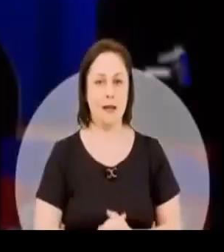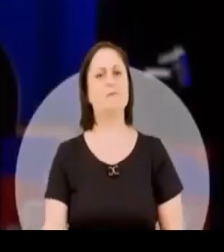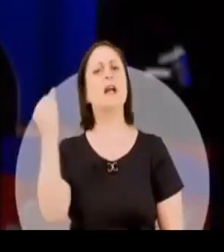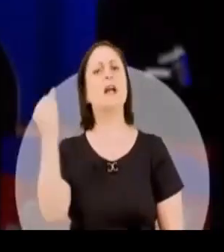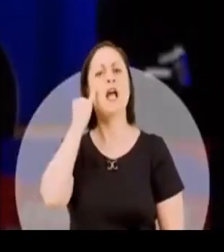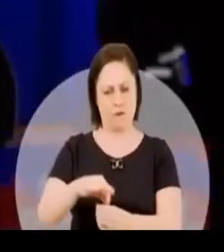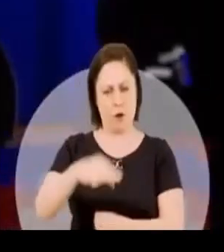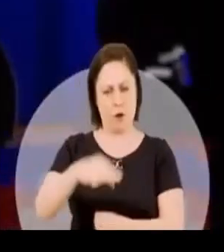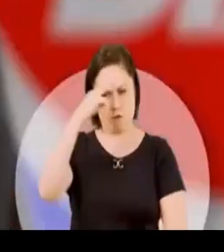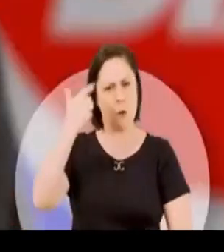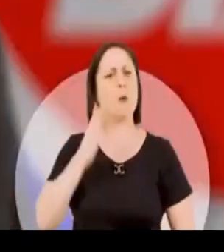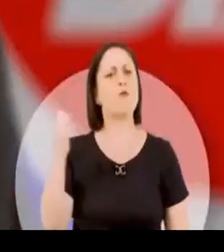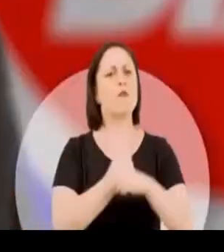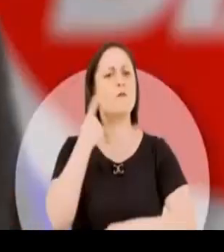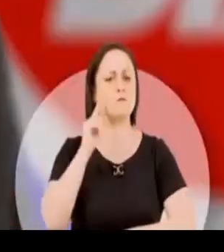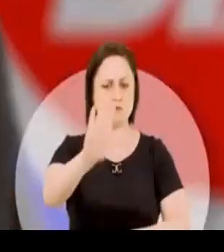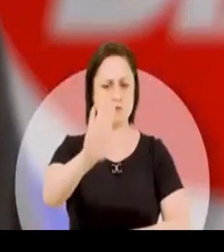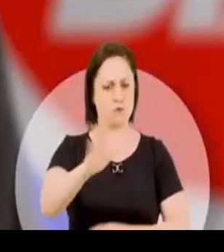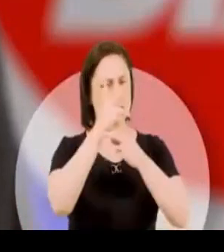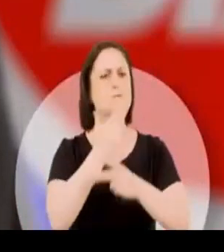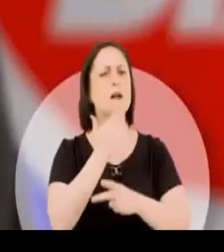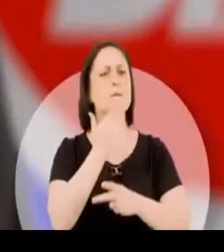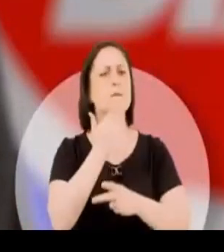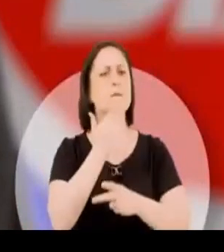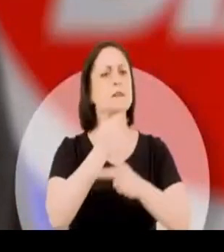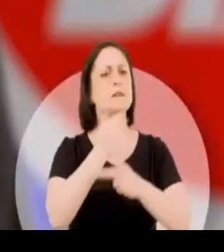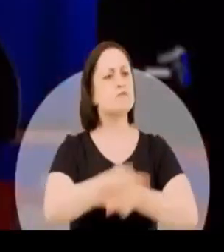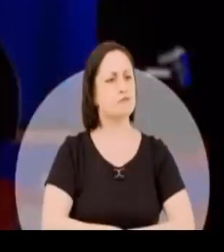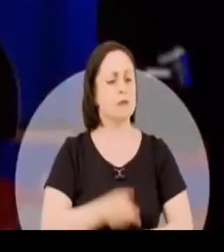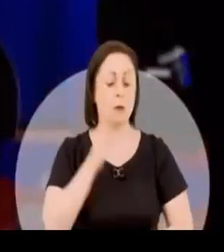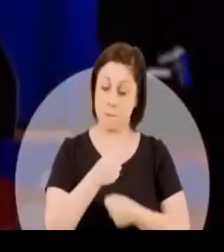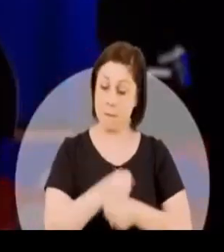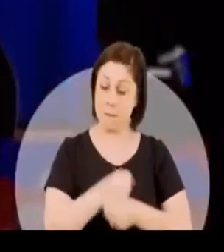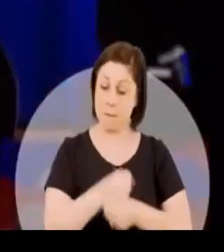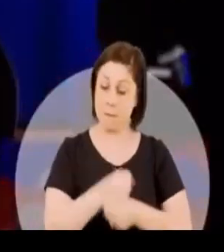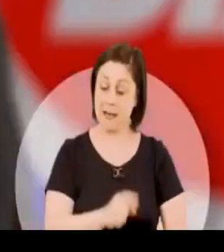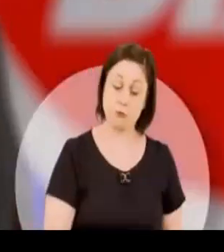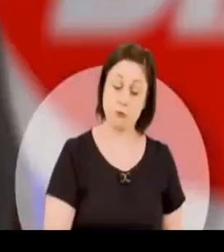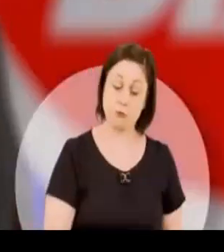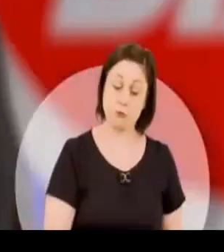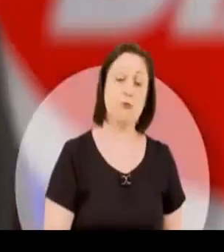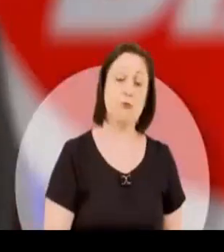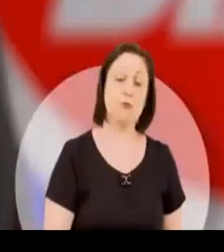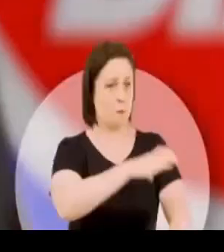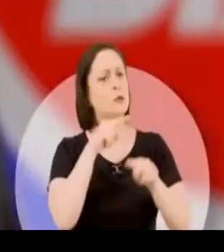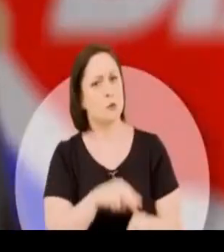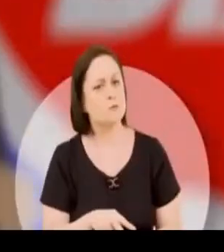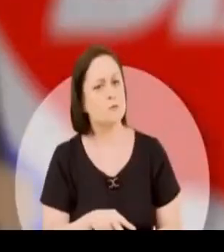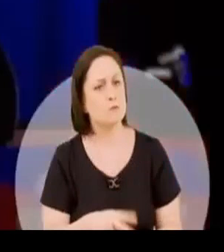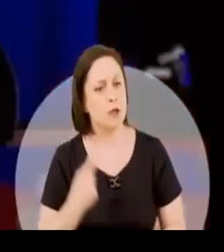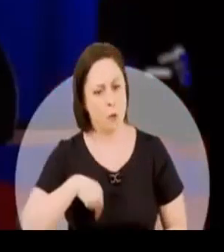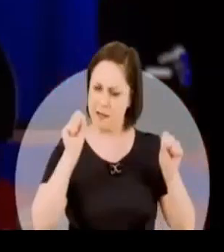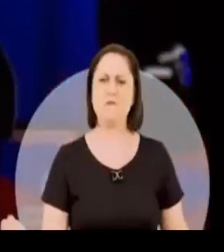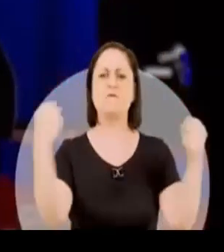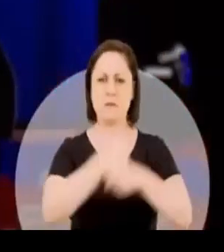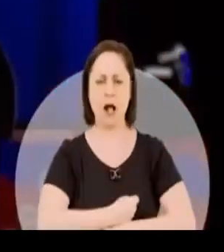If you vote for me, I will fight for your diabetes care. I will make sure you get your blood pressure monitored.